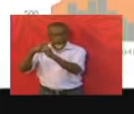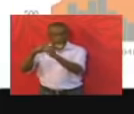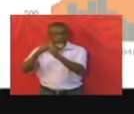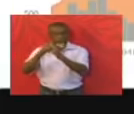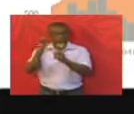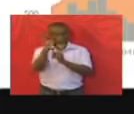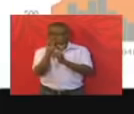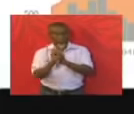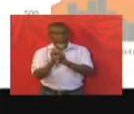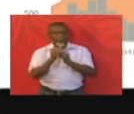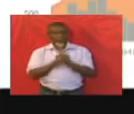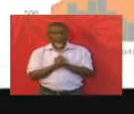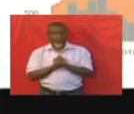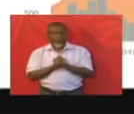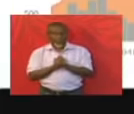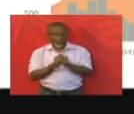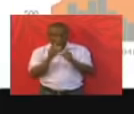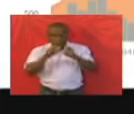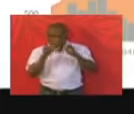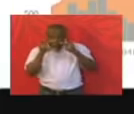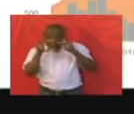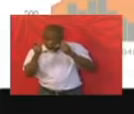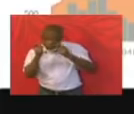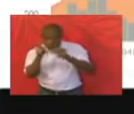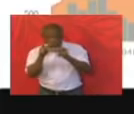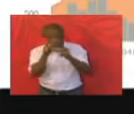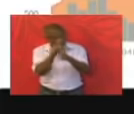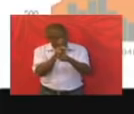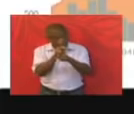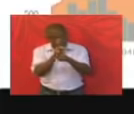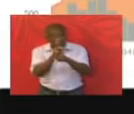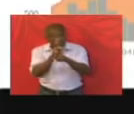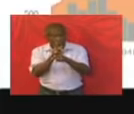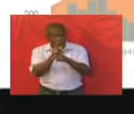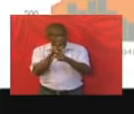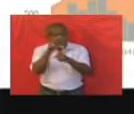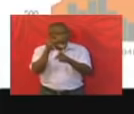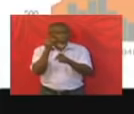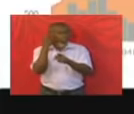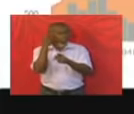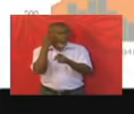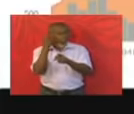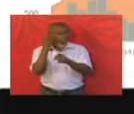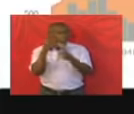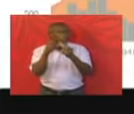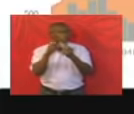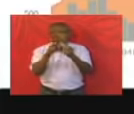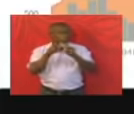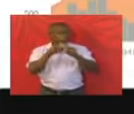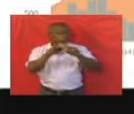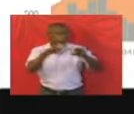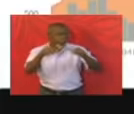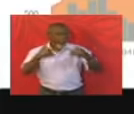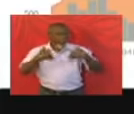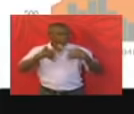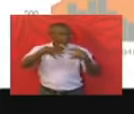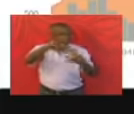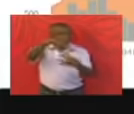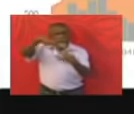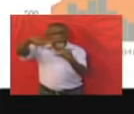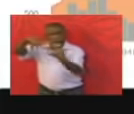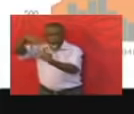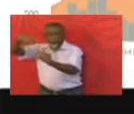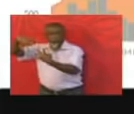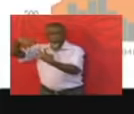on that, and that gives some idea of the level of viral circulation. It does not represent the percentage